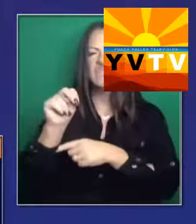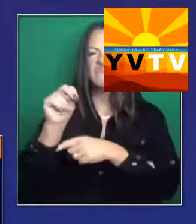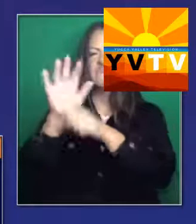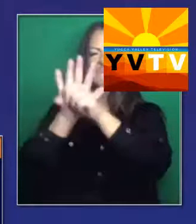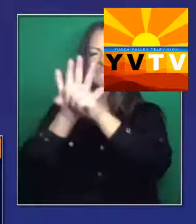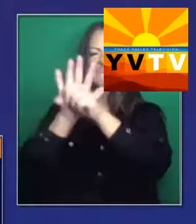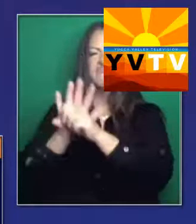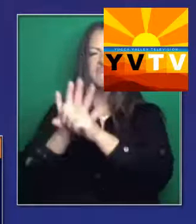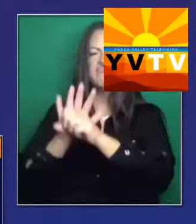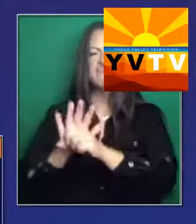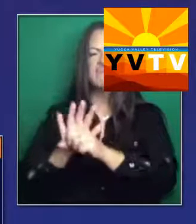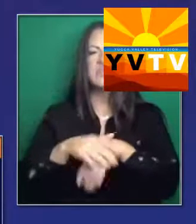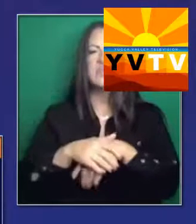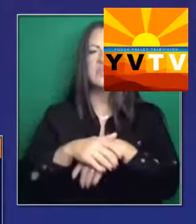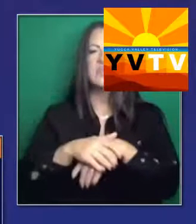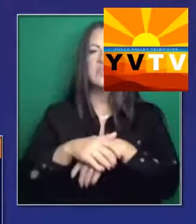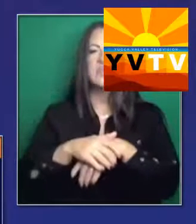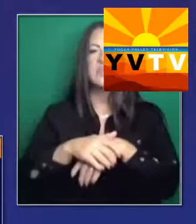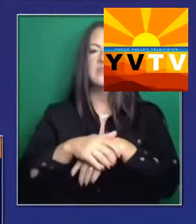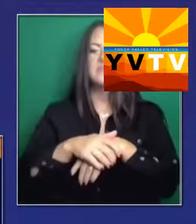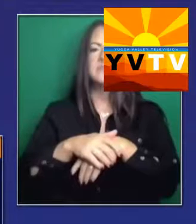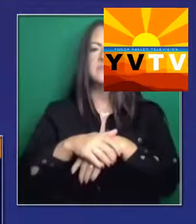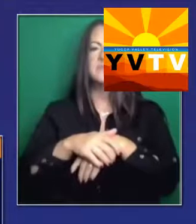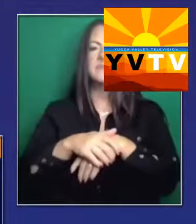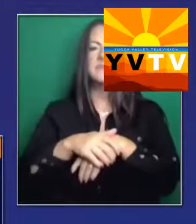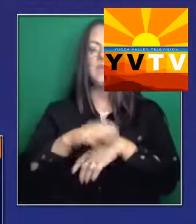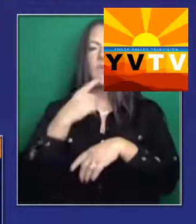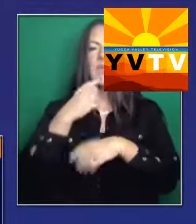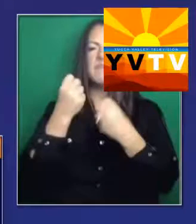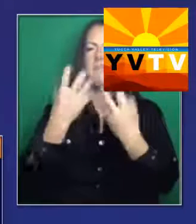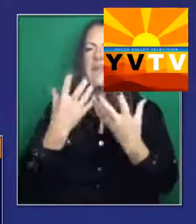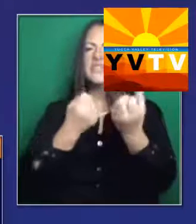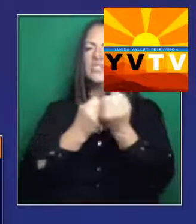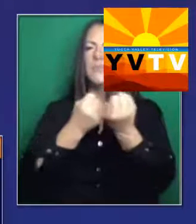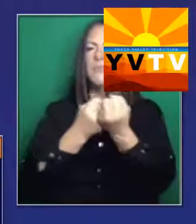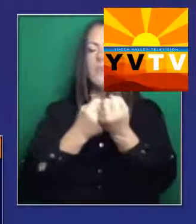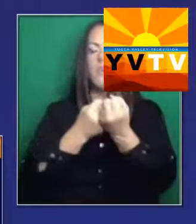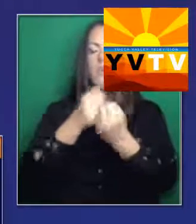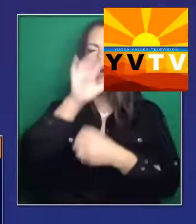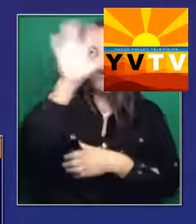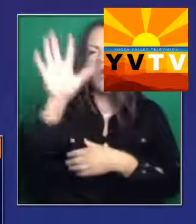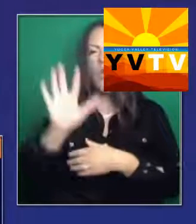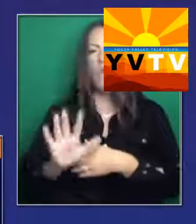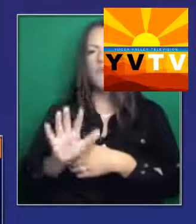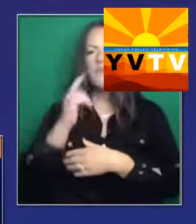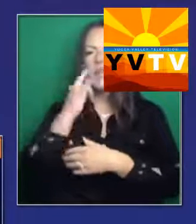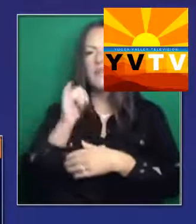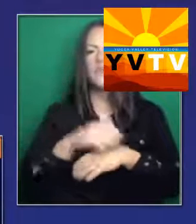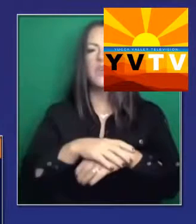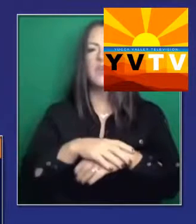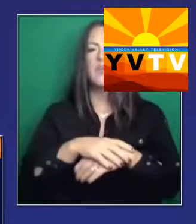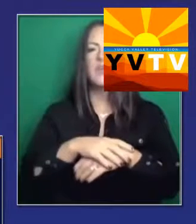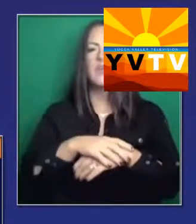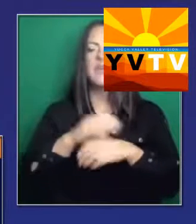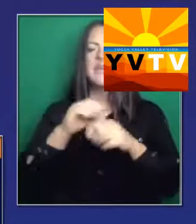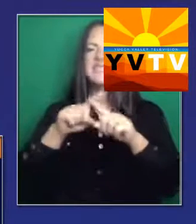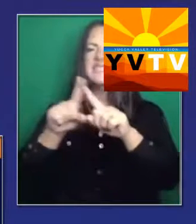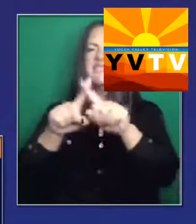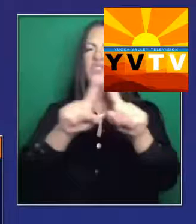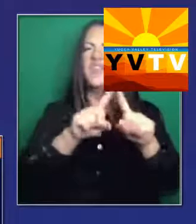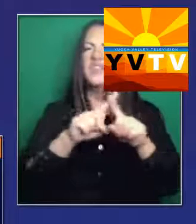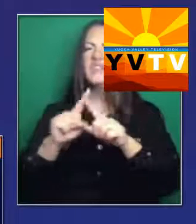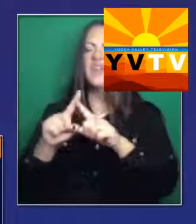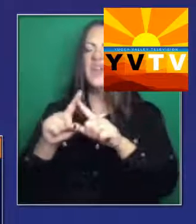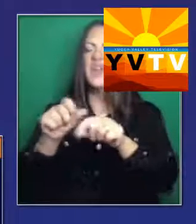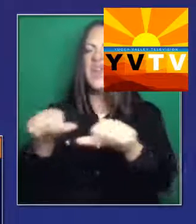slide says. Panoply of supports across the spectrum, and looking how we can utilize more flexibility